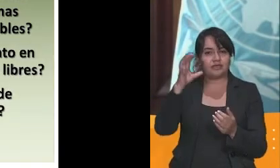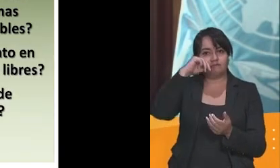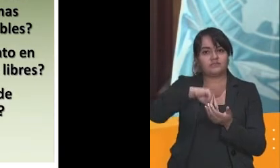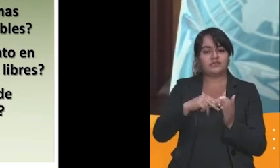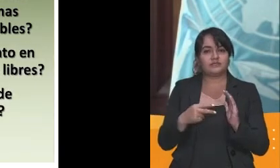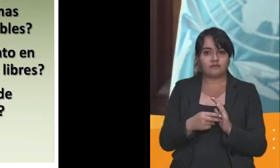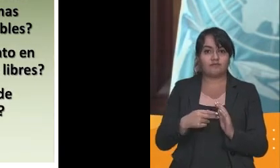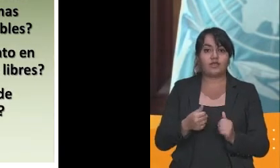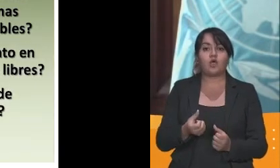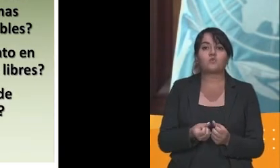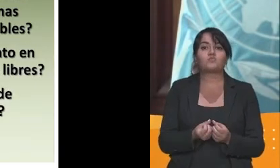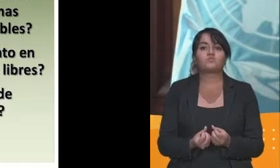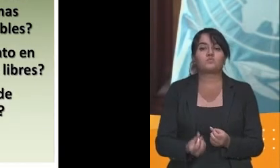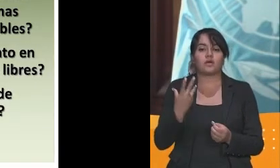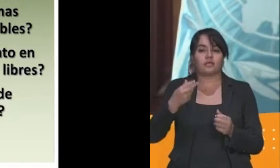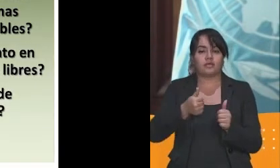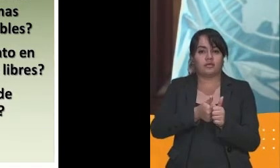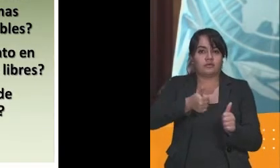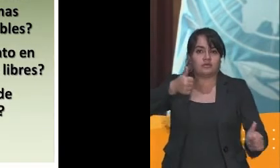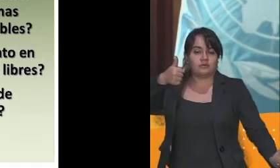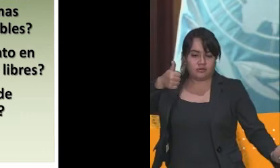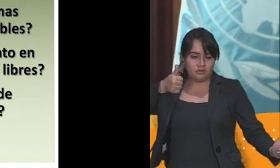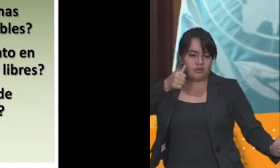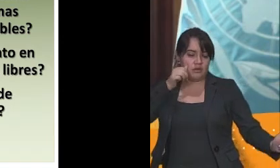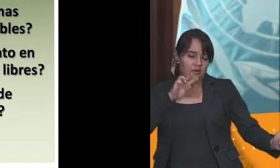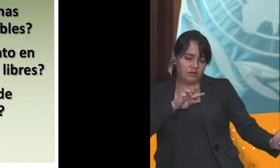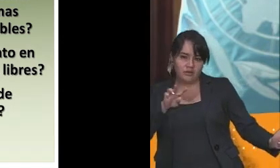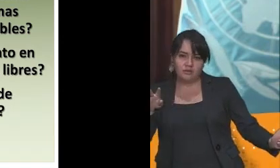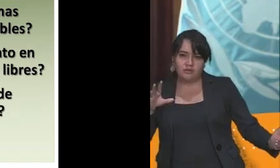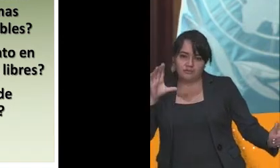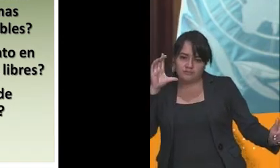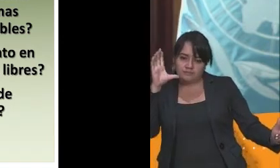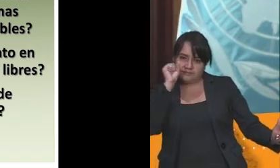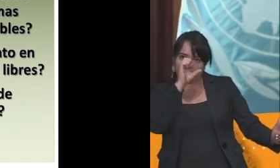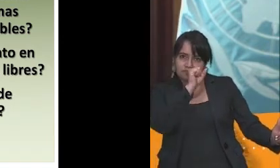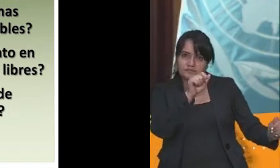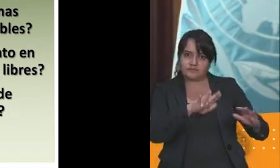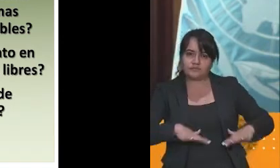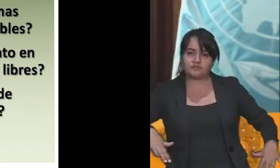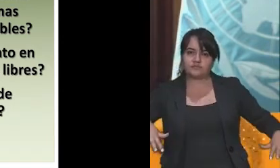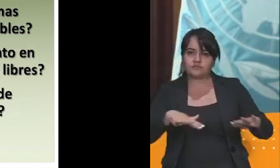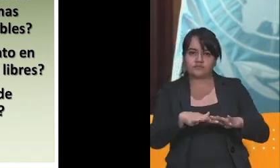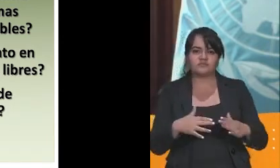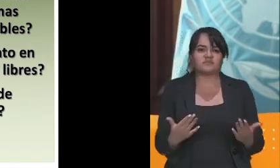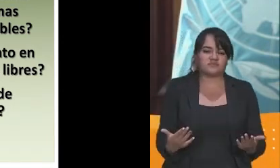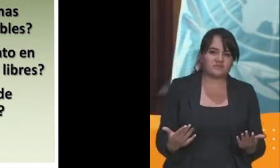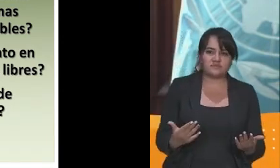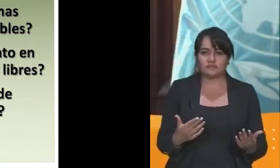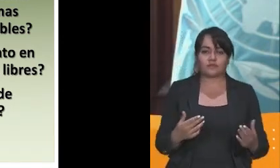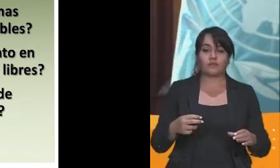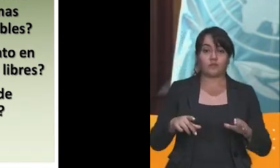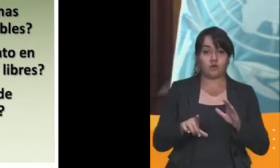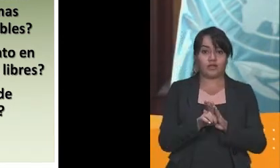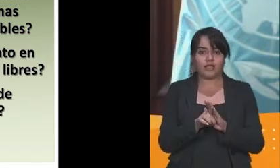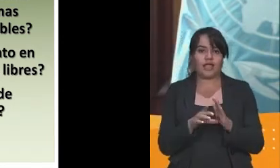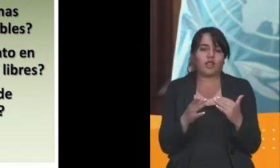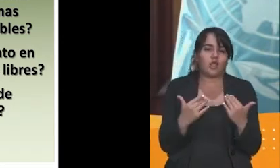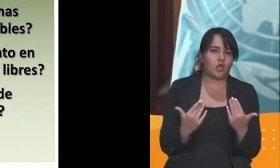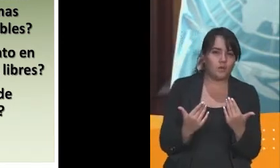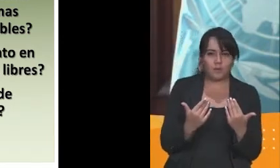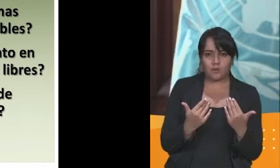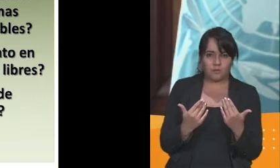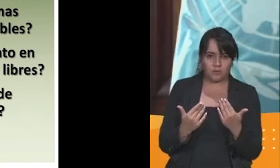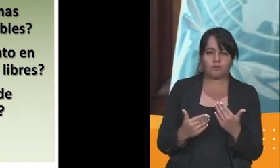us a breakdown of how many of us we have in the zones that are not legal to do exploitation and the ones